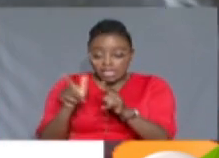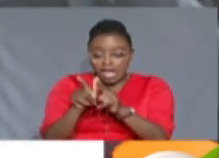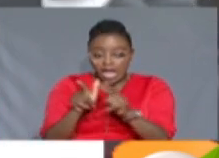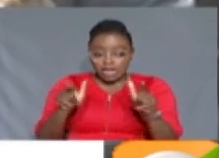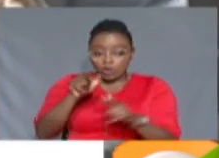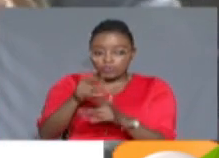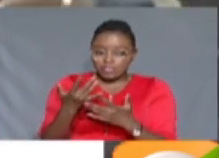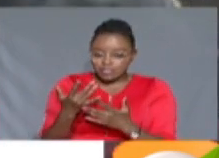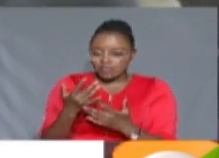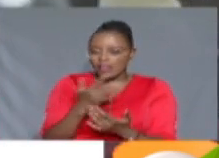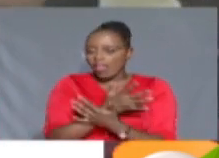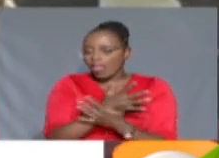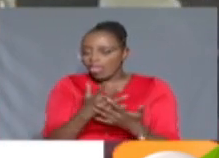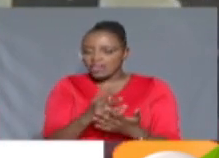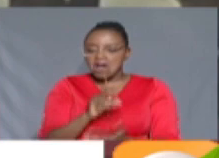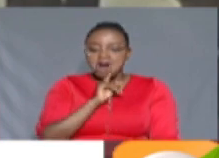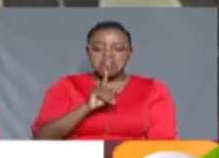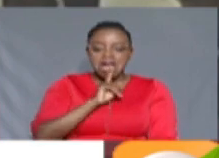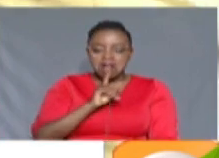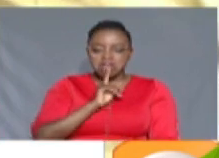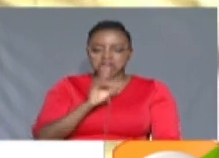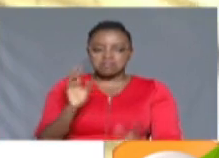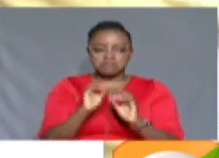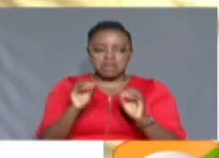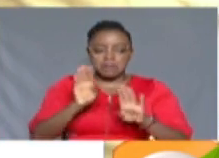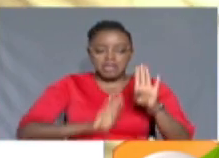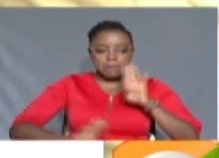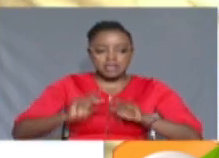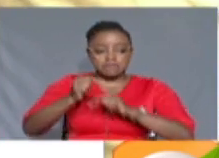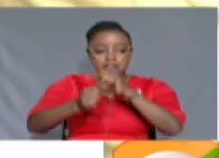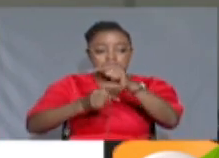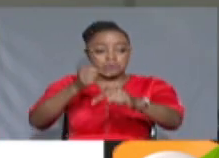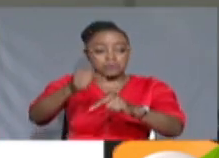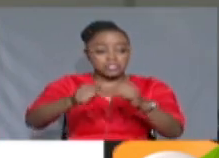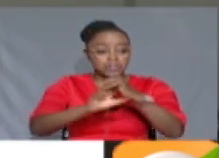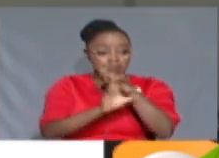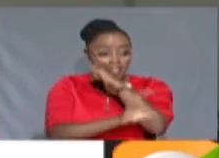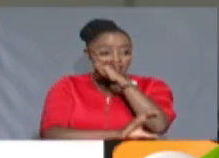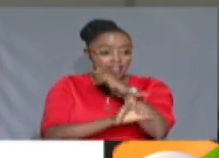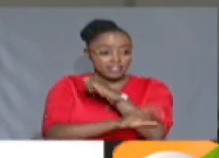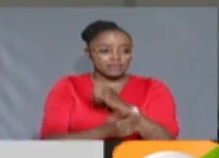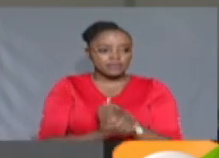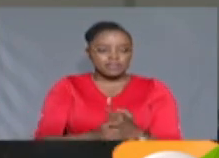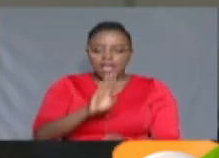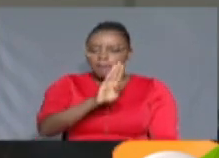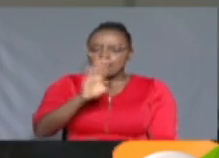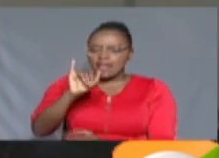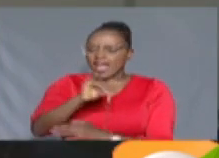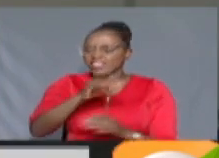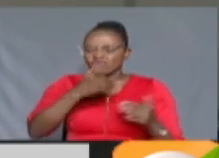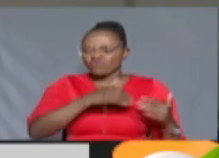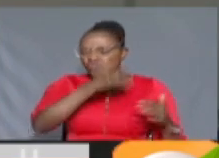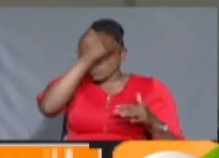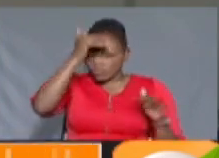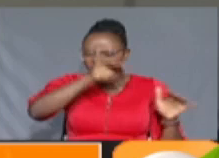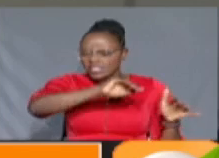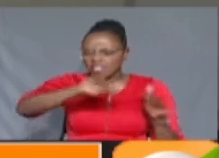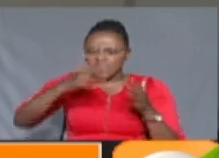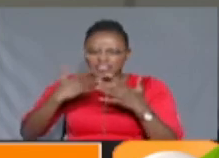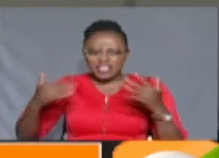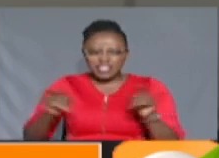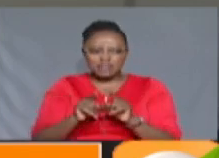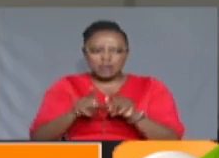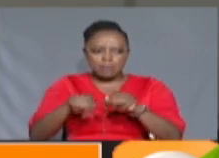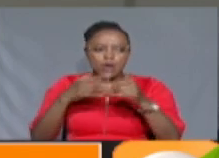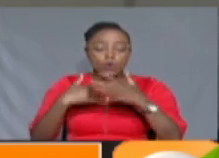that kind of conmanship and that kind of behavior to continue in this country. Hiyo BBI tupilie mbali kwanza, tuongee maneno ya injustice